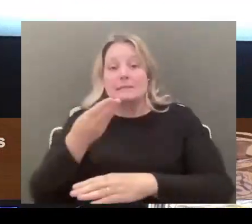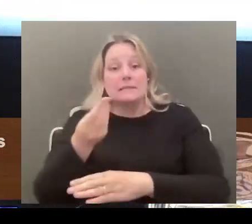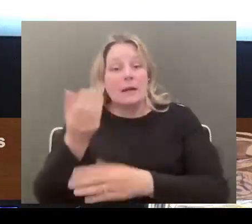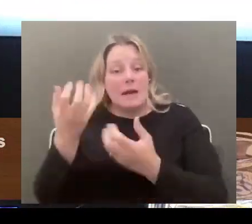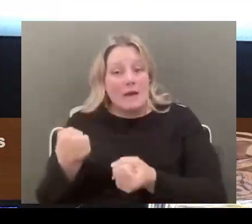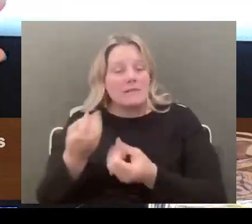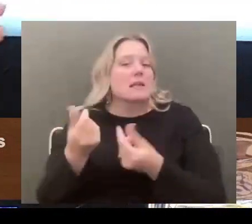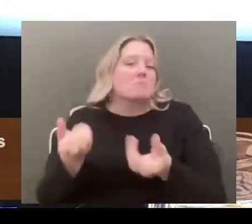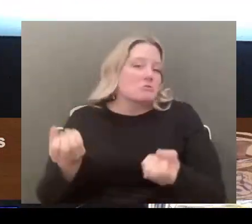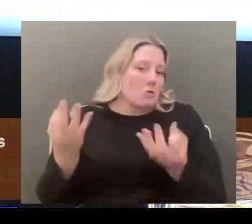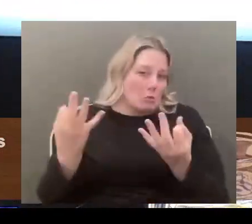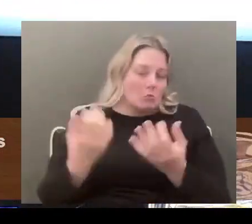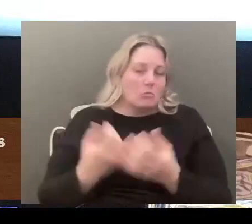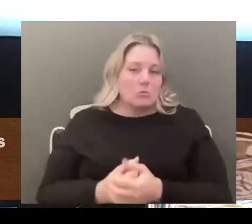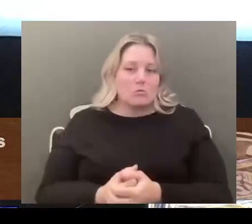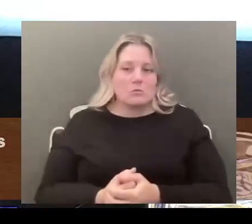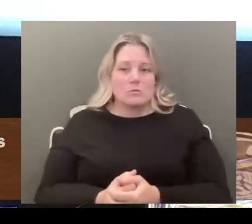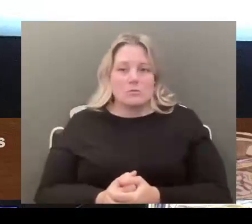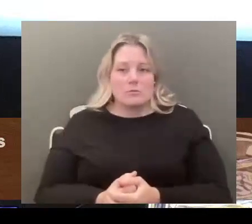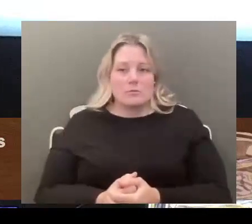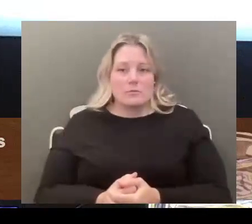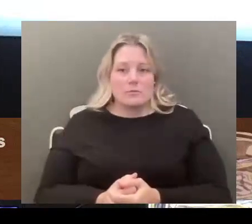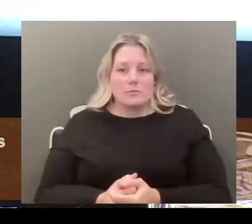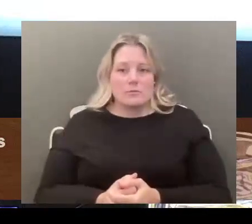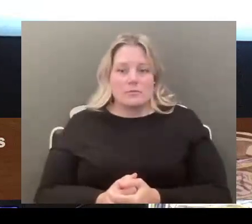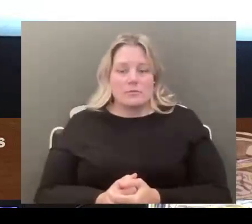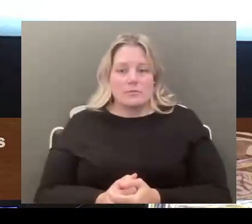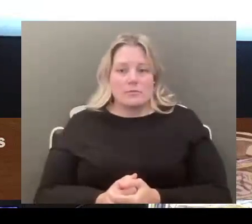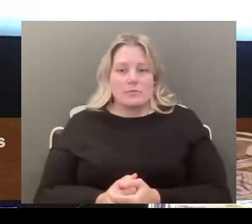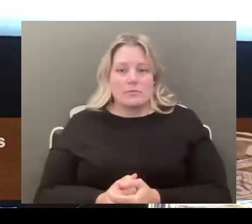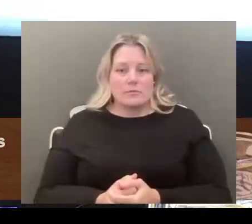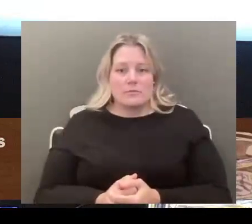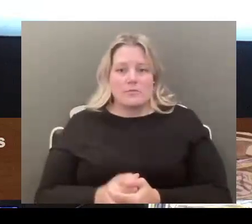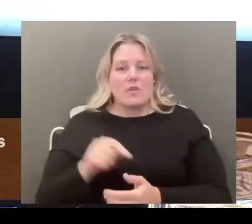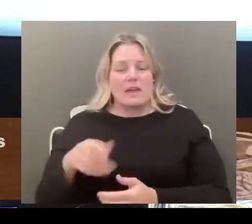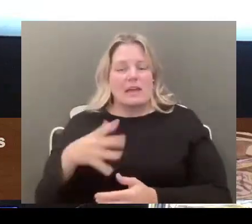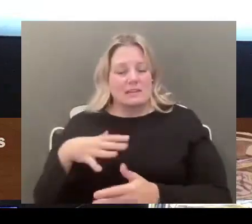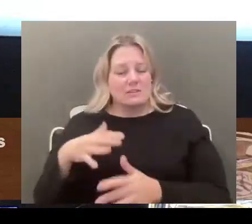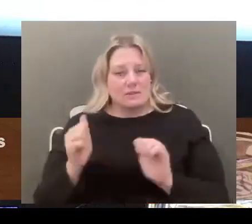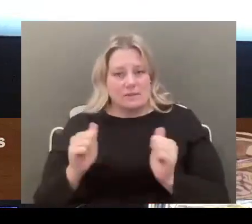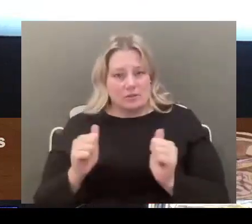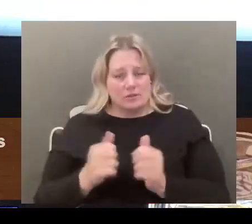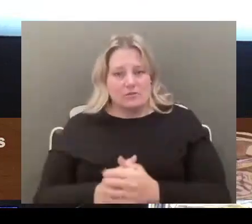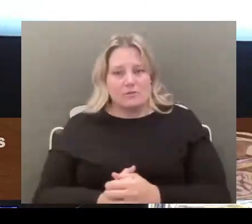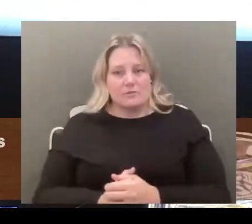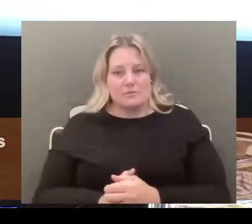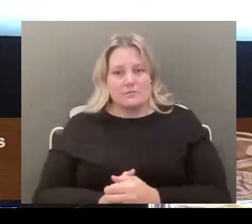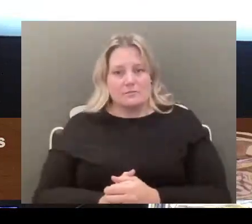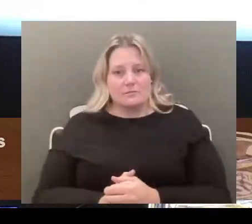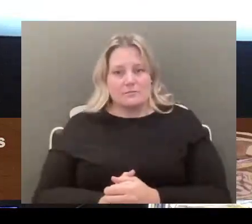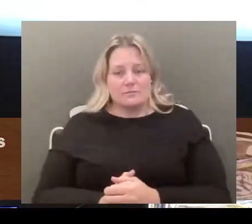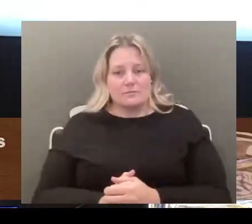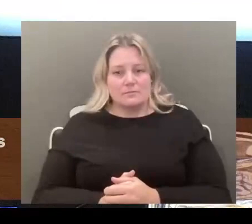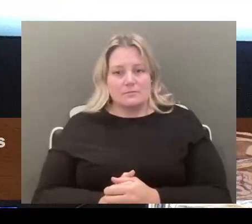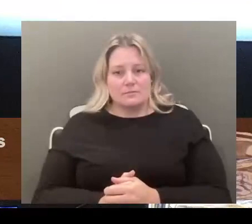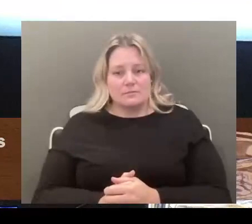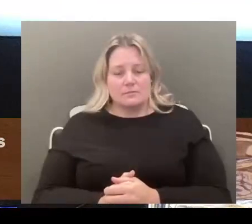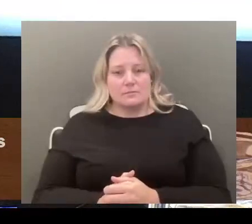we need to, that business needs to be finished, but that have control in terms